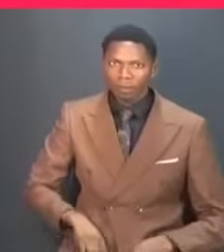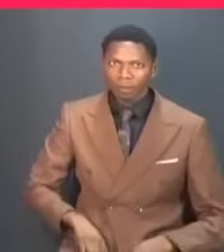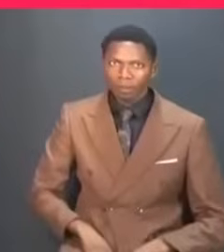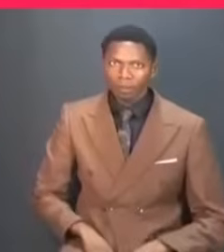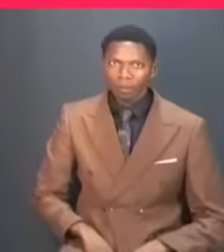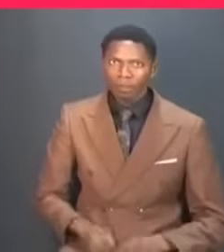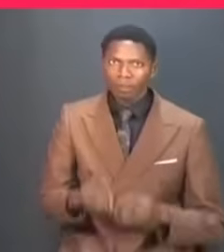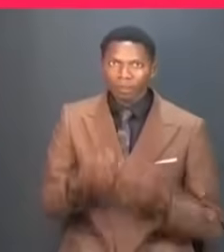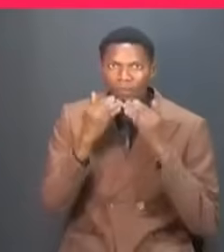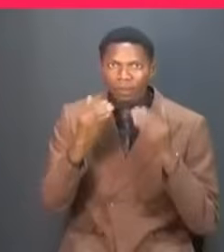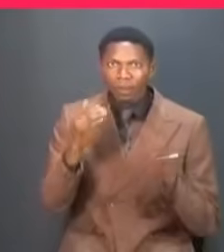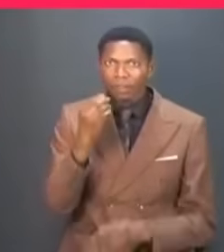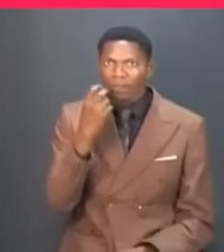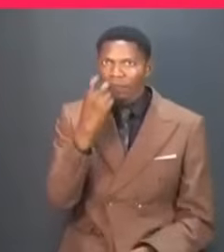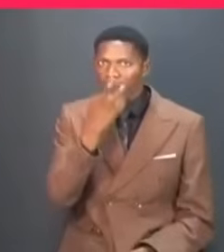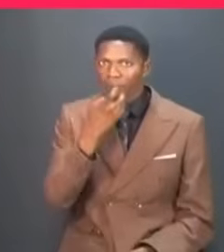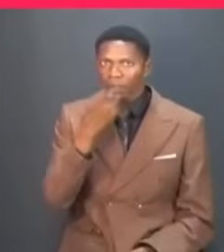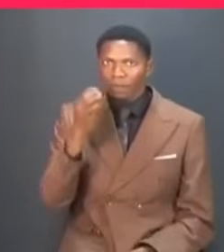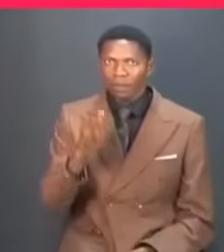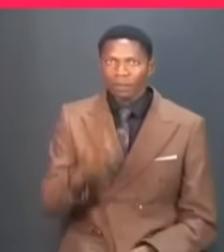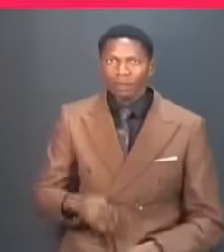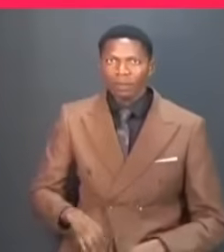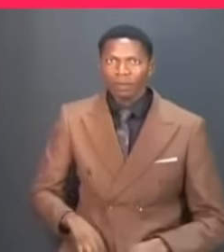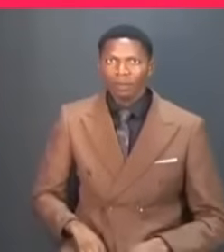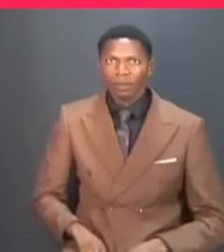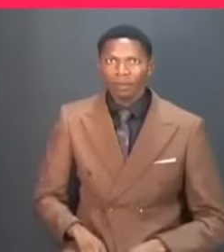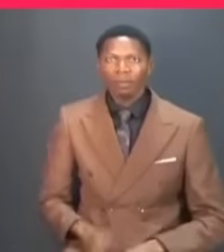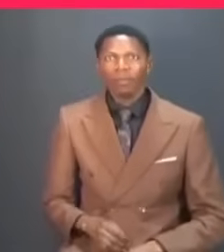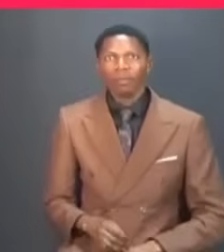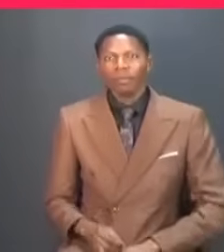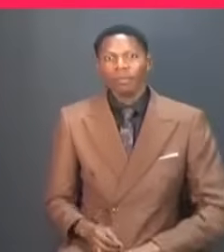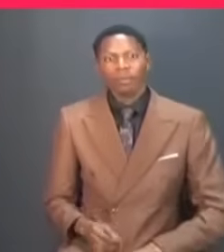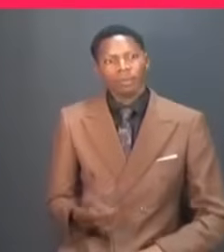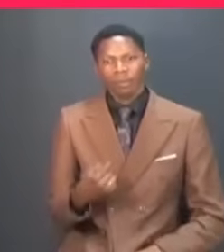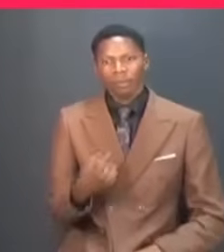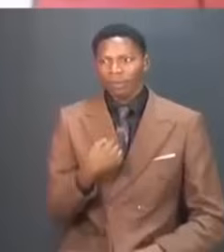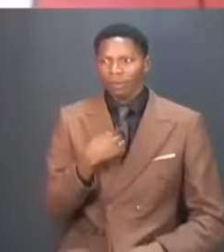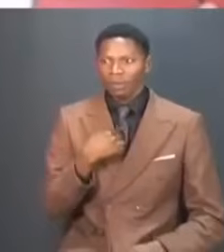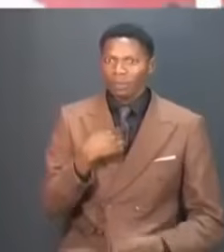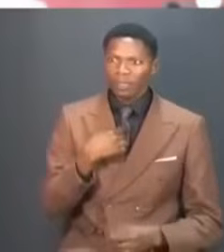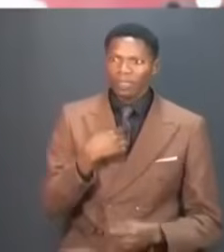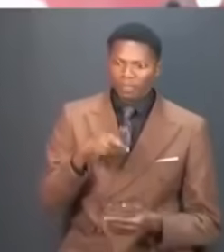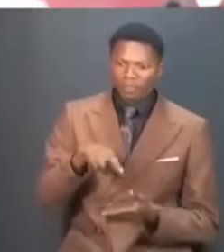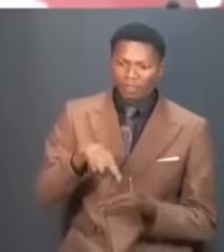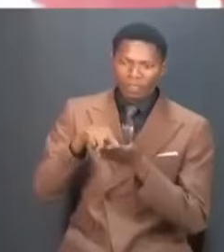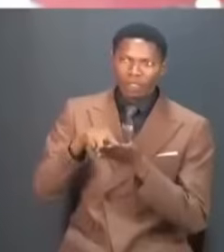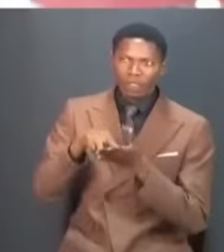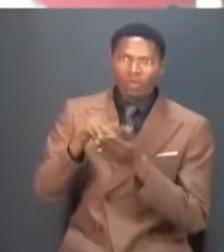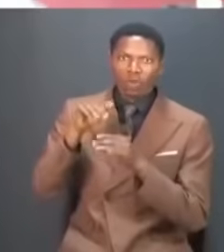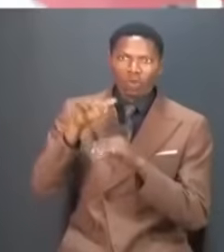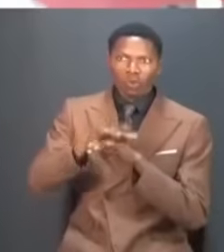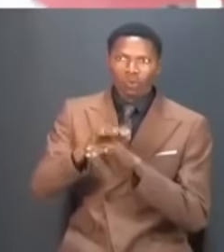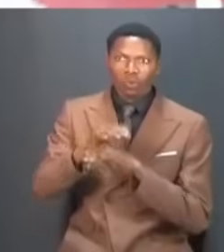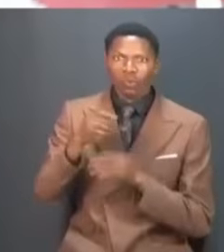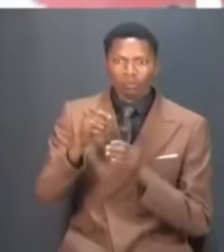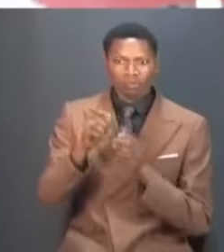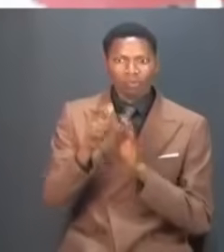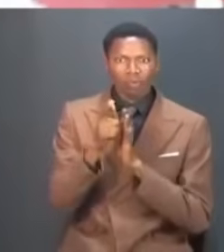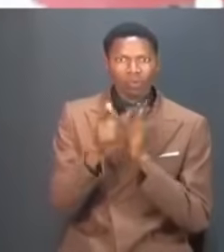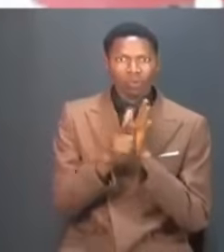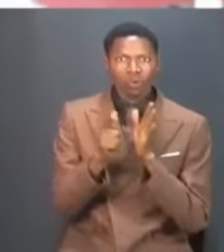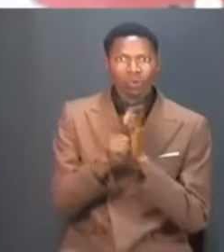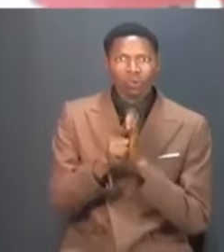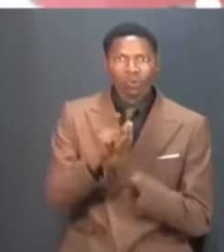Thank you, Mr. Speaker. Mr. Speaker, I stand on Order 88.3 with the permission